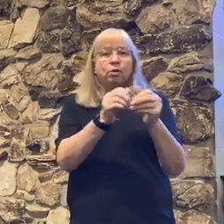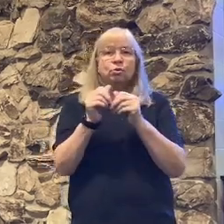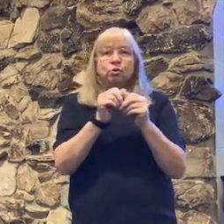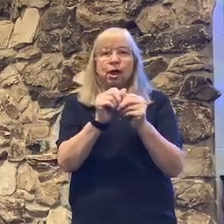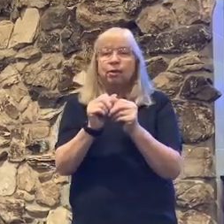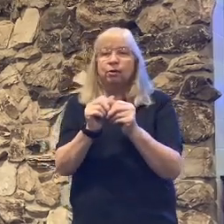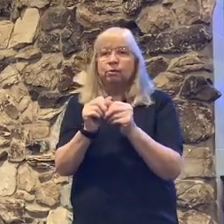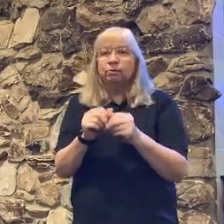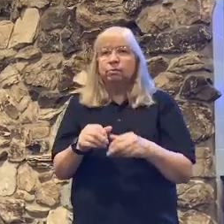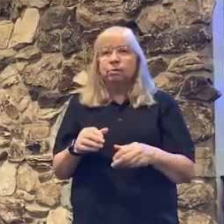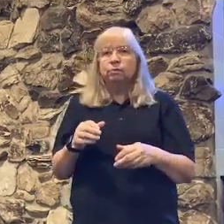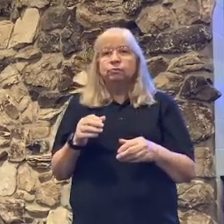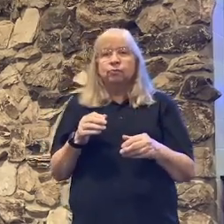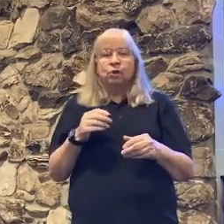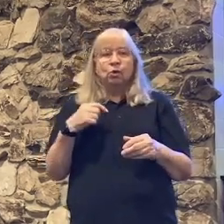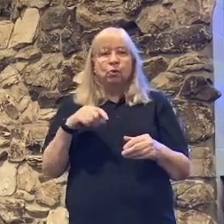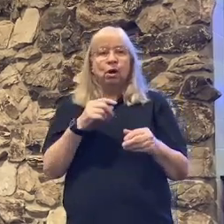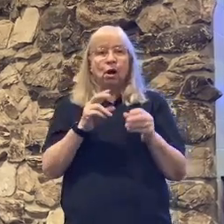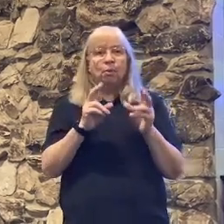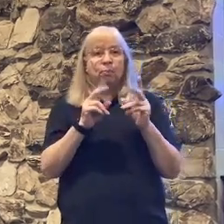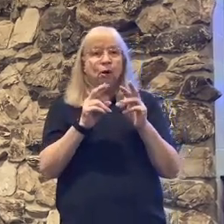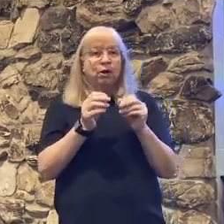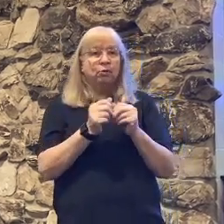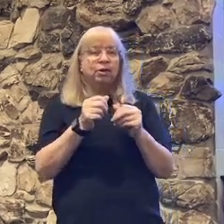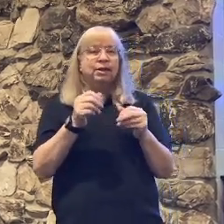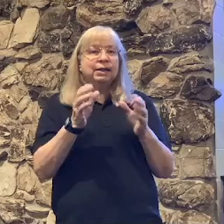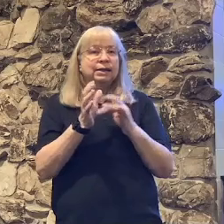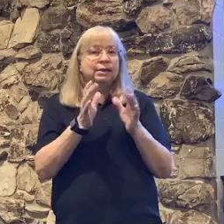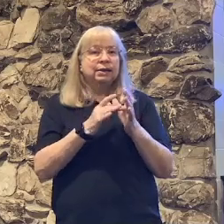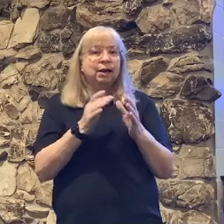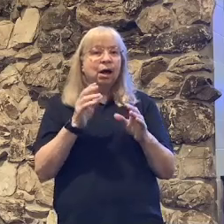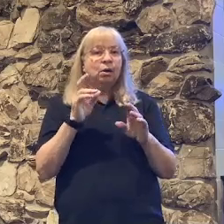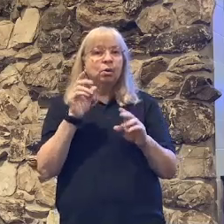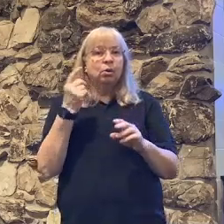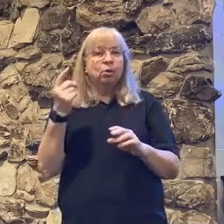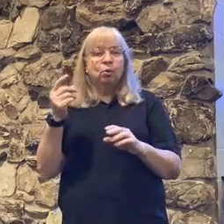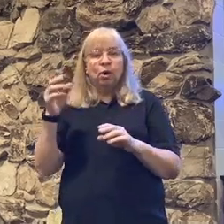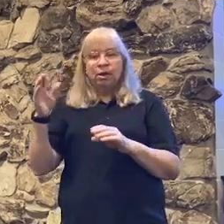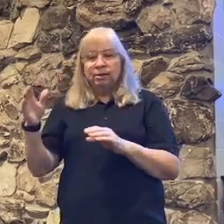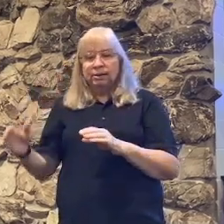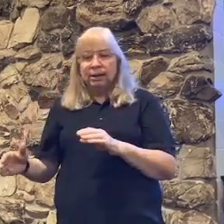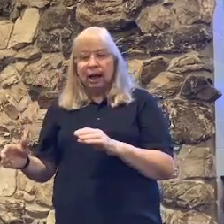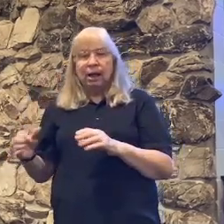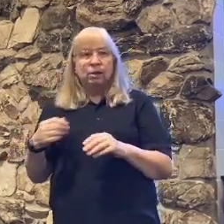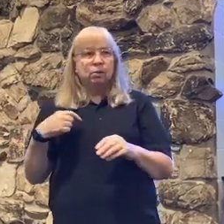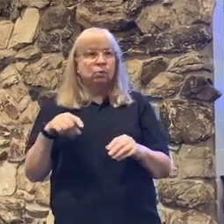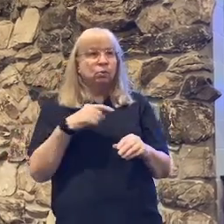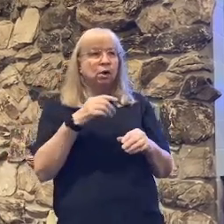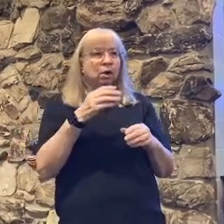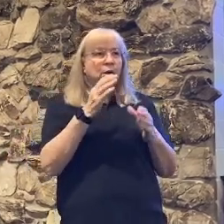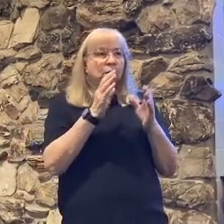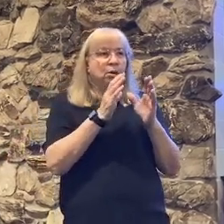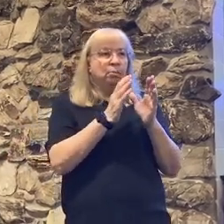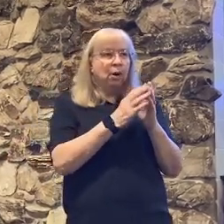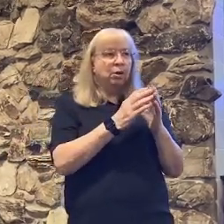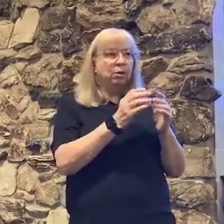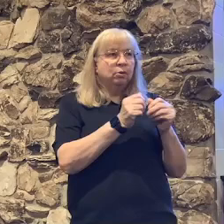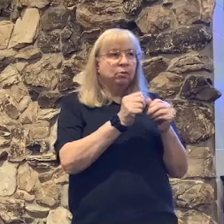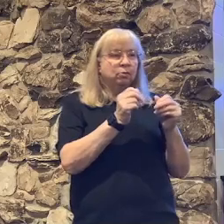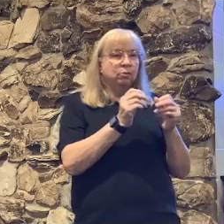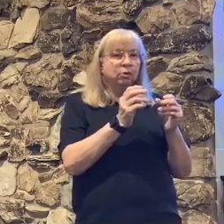So while we're partnered with Jesus on one side, we're partnered with each other on the other side.